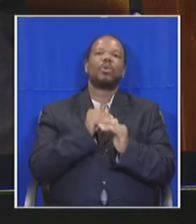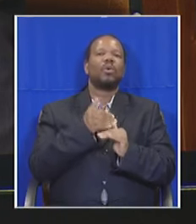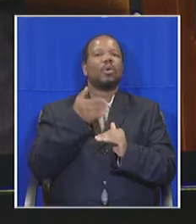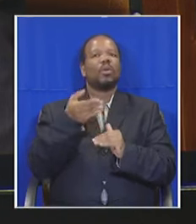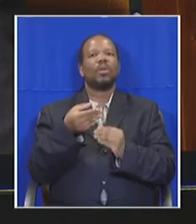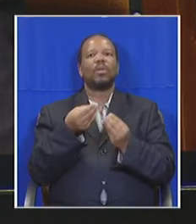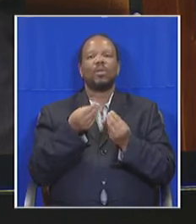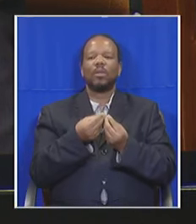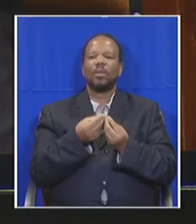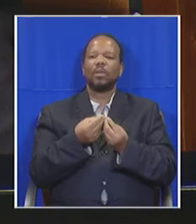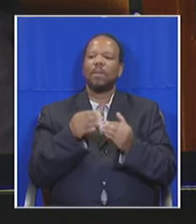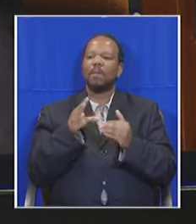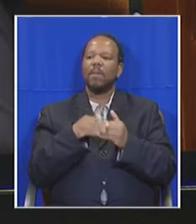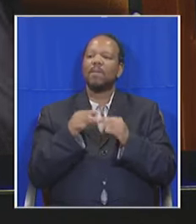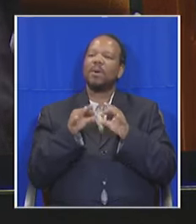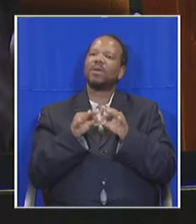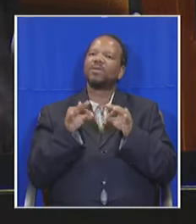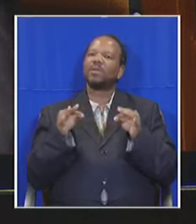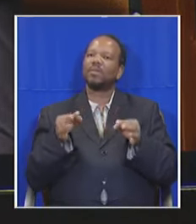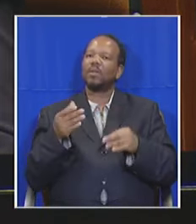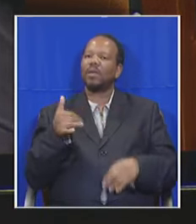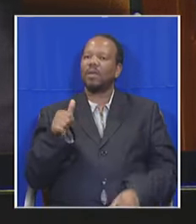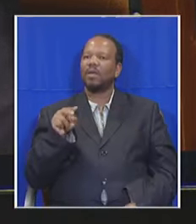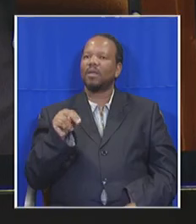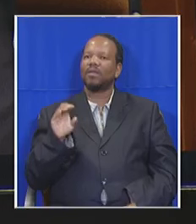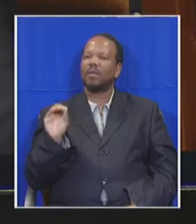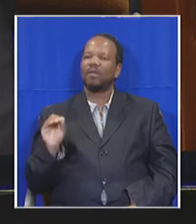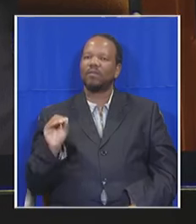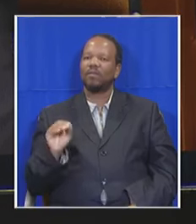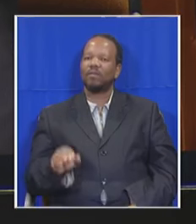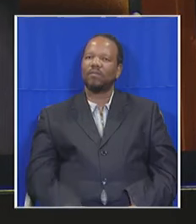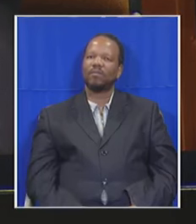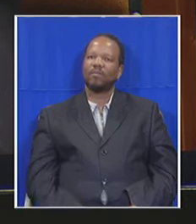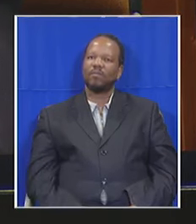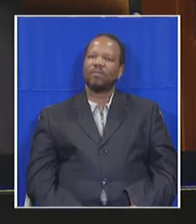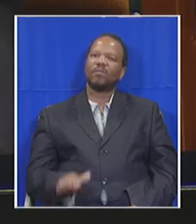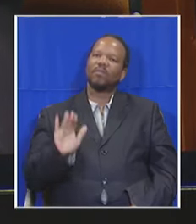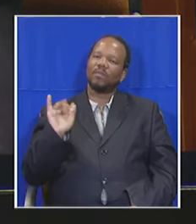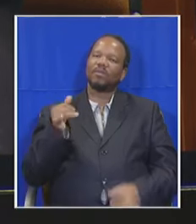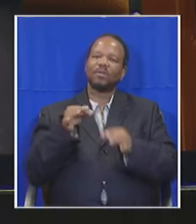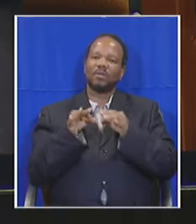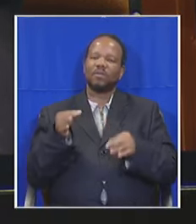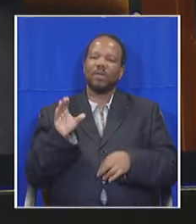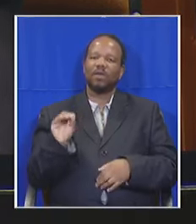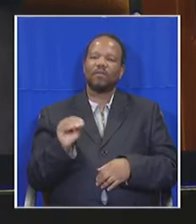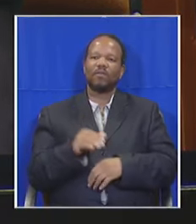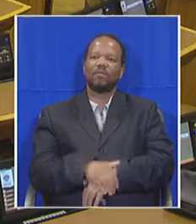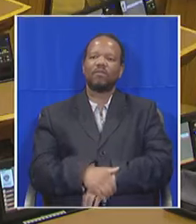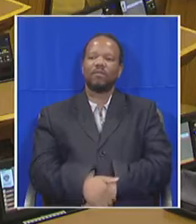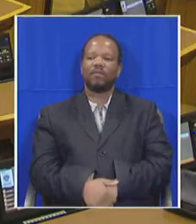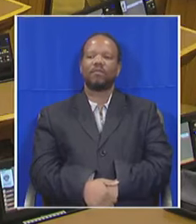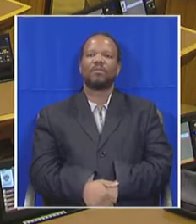is member statements. Does any member of the ANC wish to make a statement?